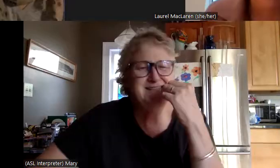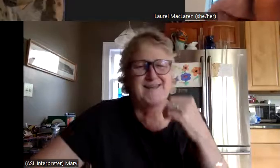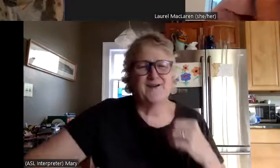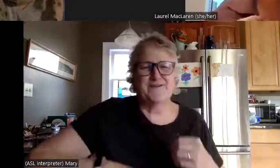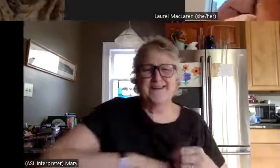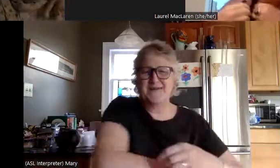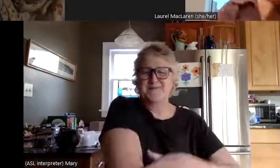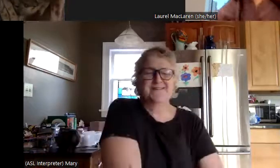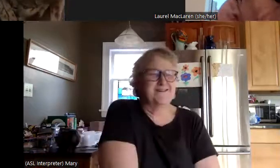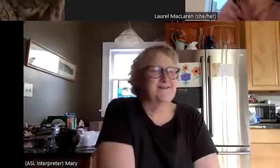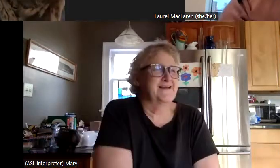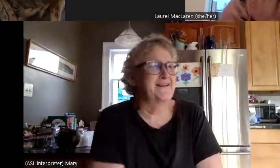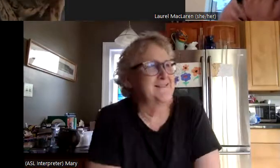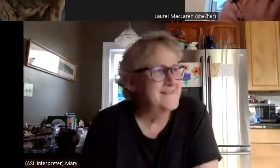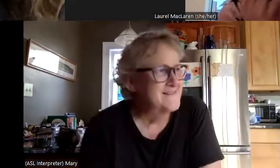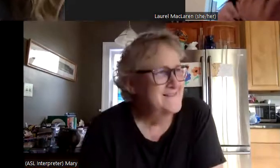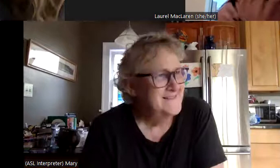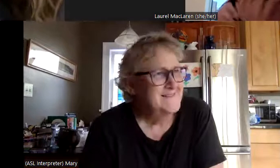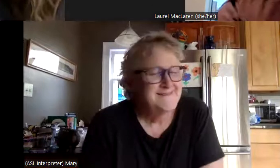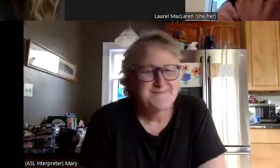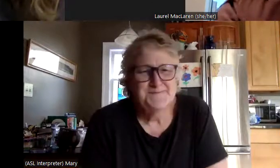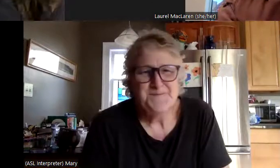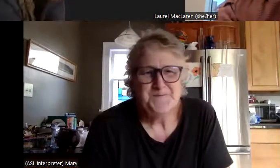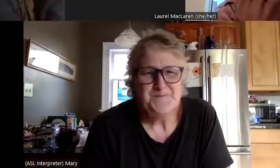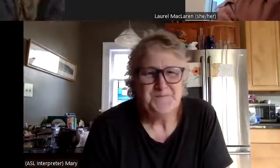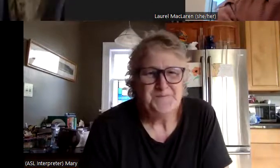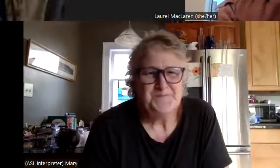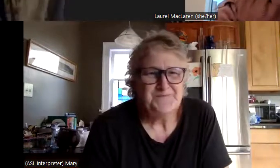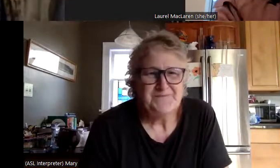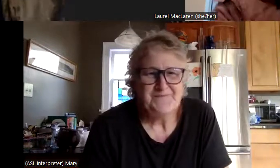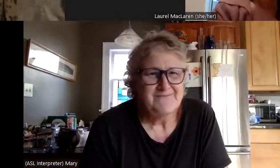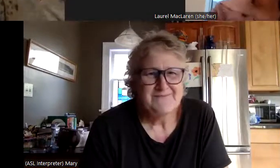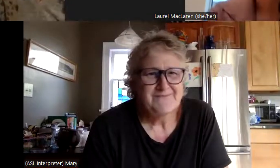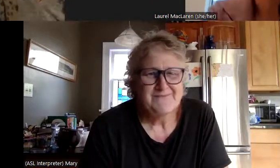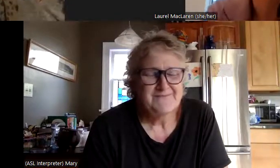people like Take it over to the sheepskin neighbors that you don't some like. snakeskin shoes.